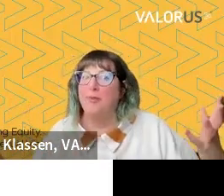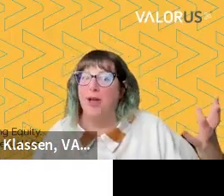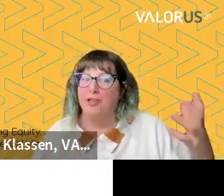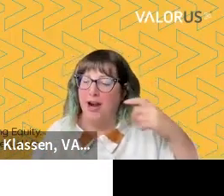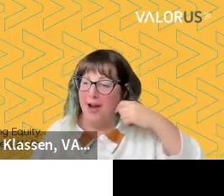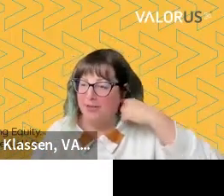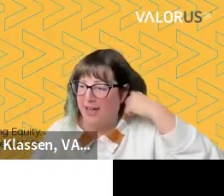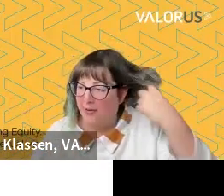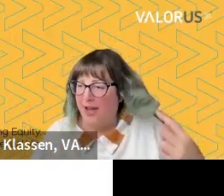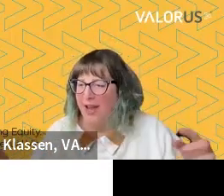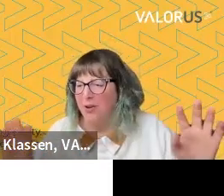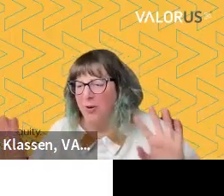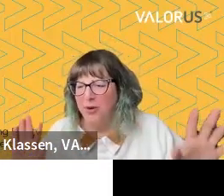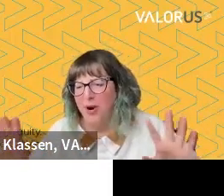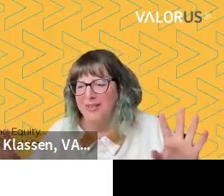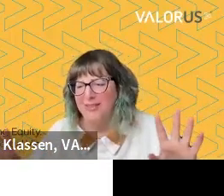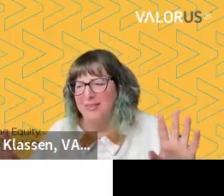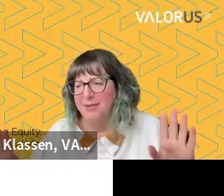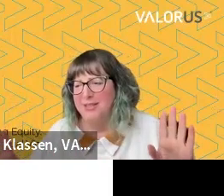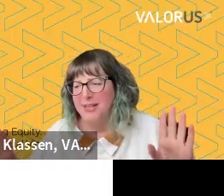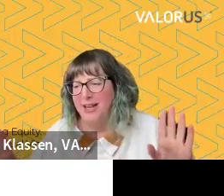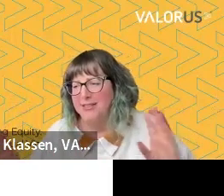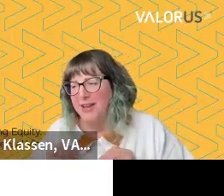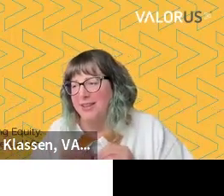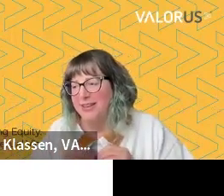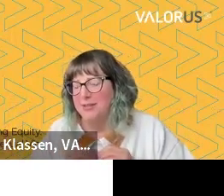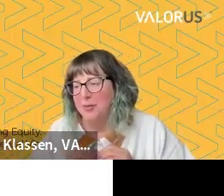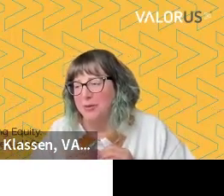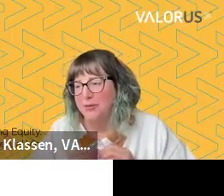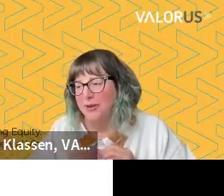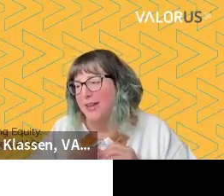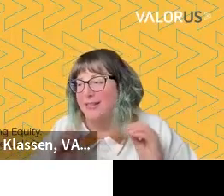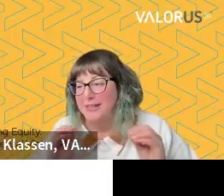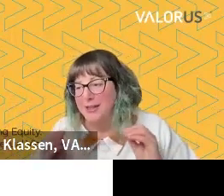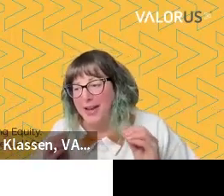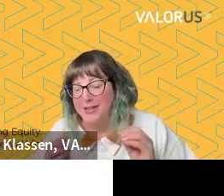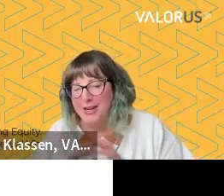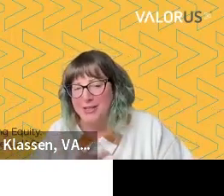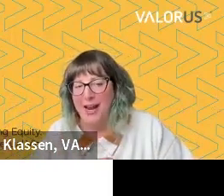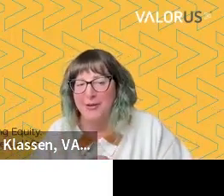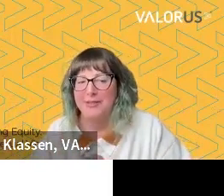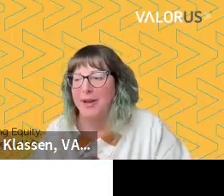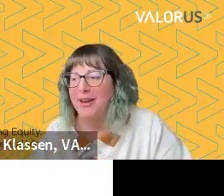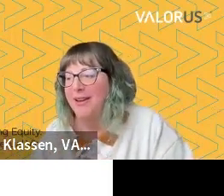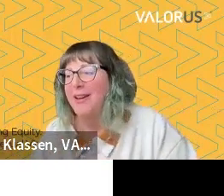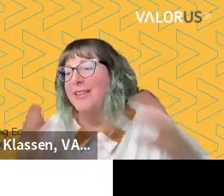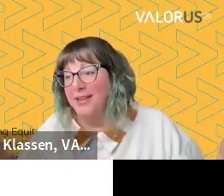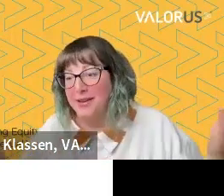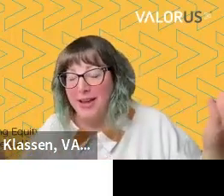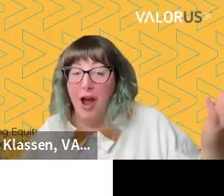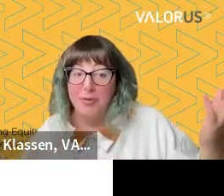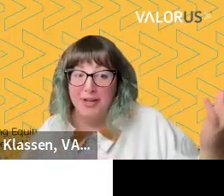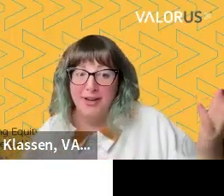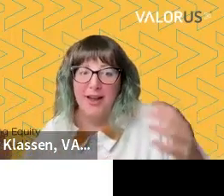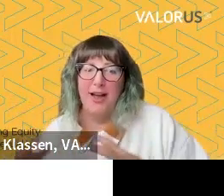you can give people extra hours that way. I don't know what your process is with DDS of getting things approved for like continuing education hours, but